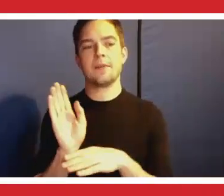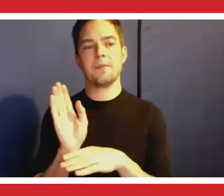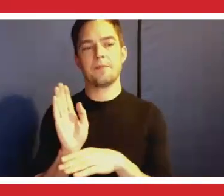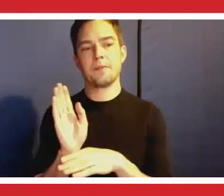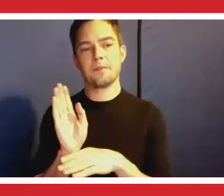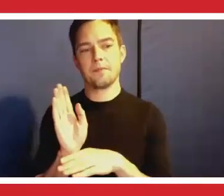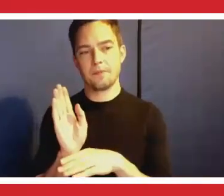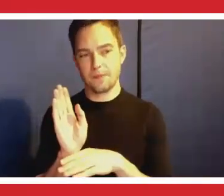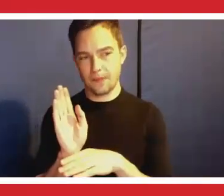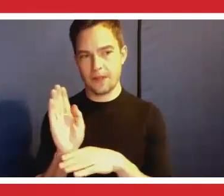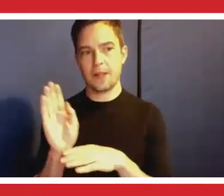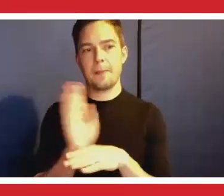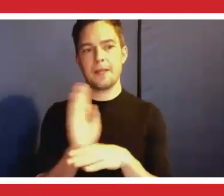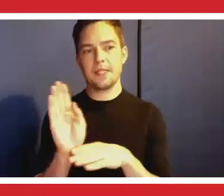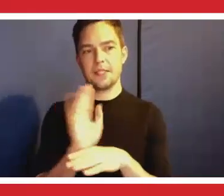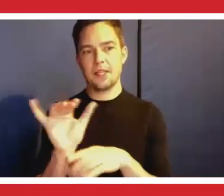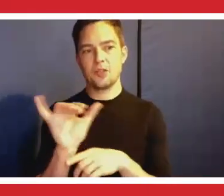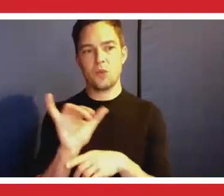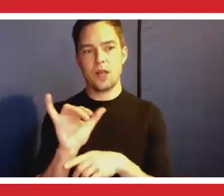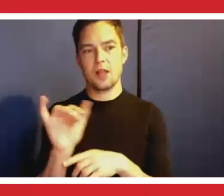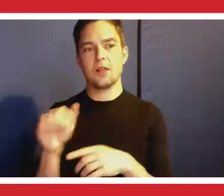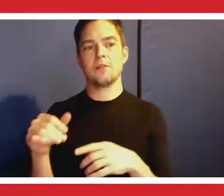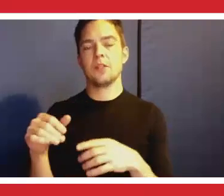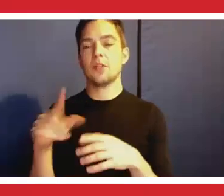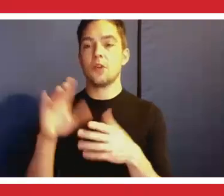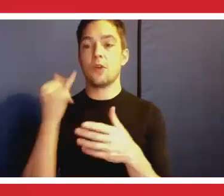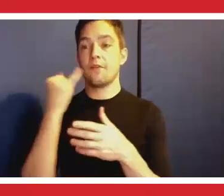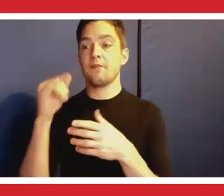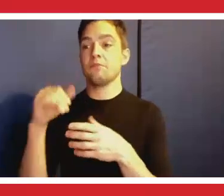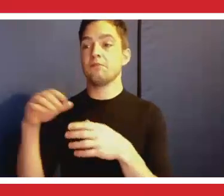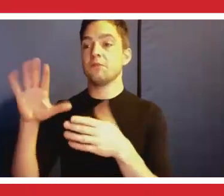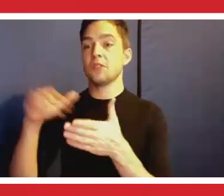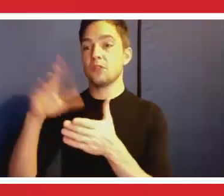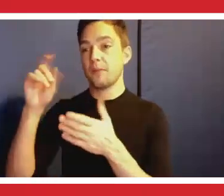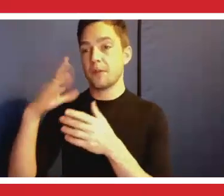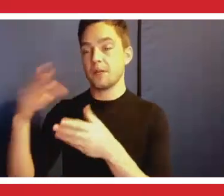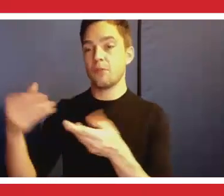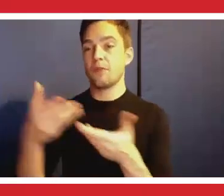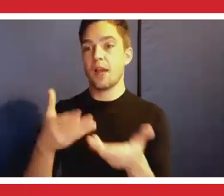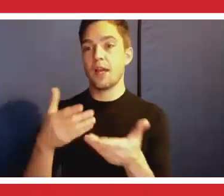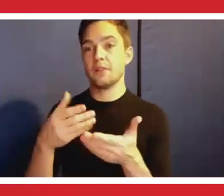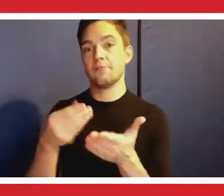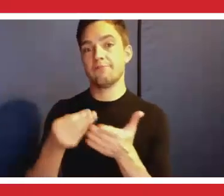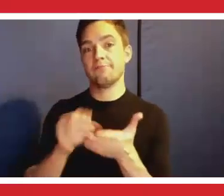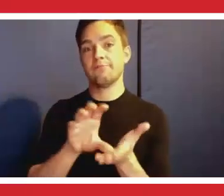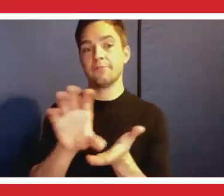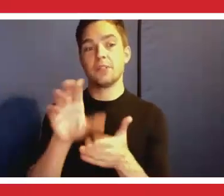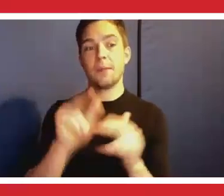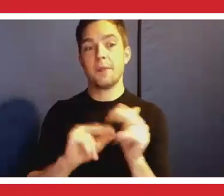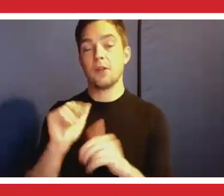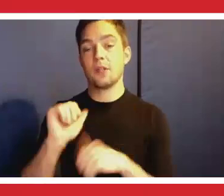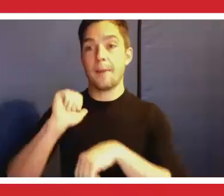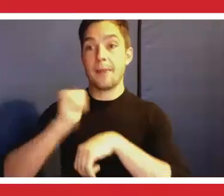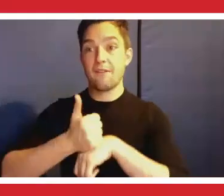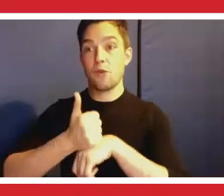are opportunities where central government can provide seed funding to build a platform that could be used across